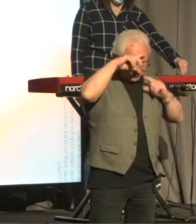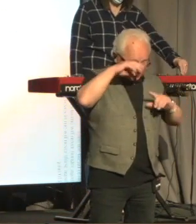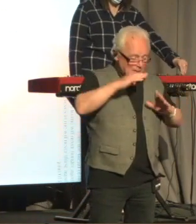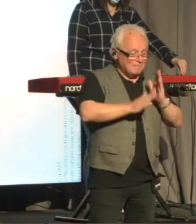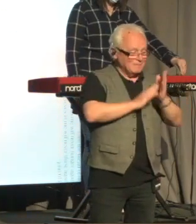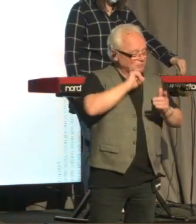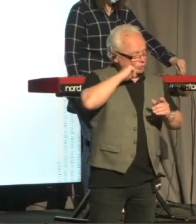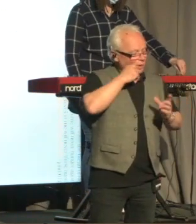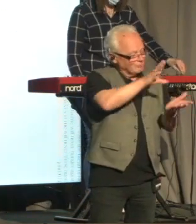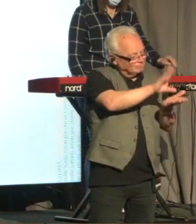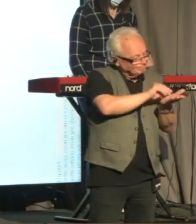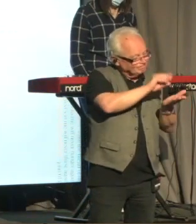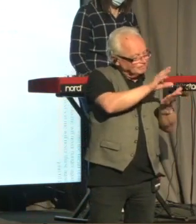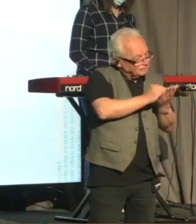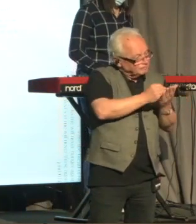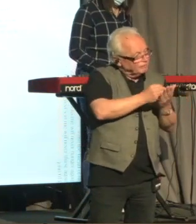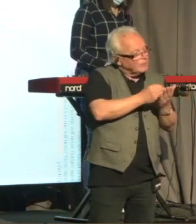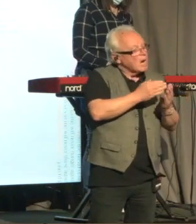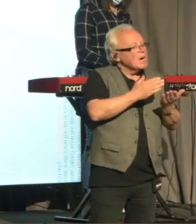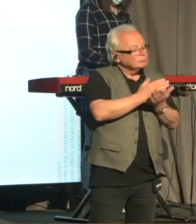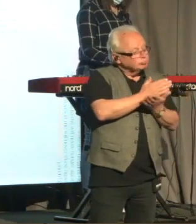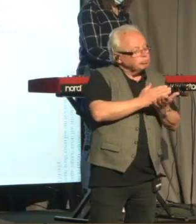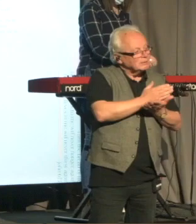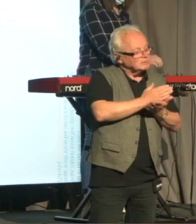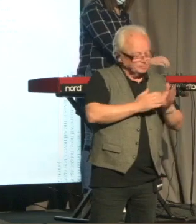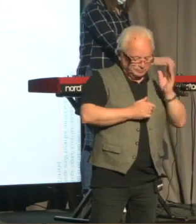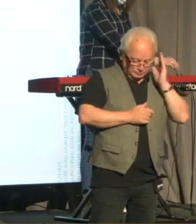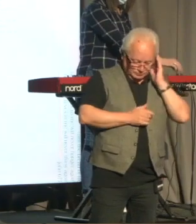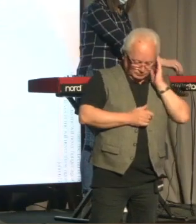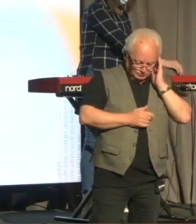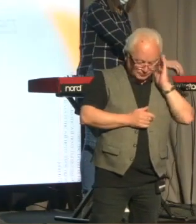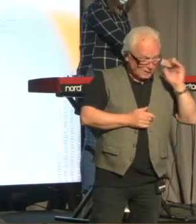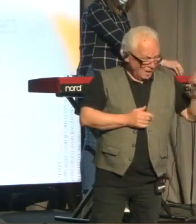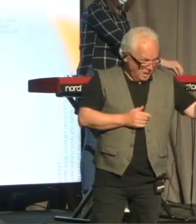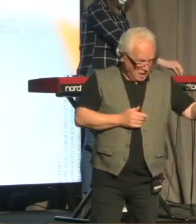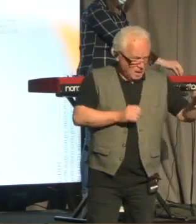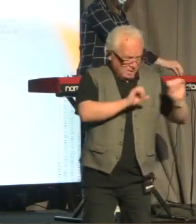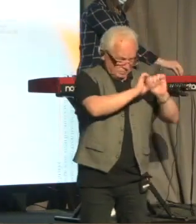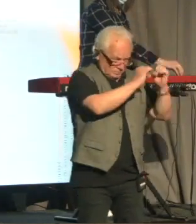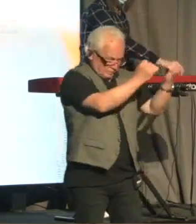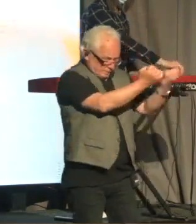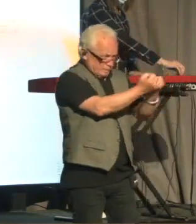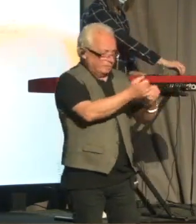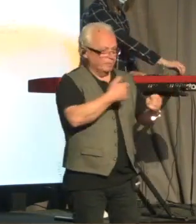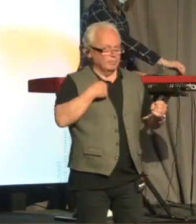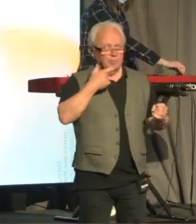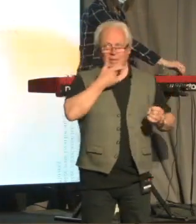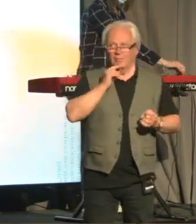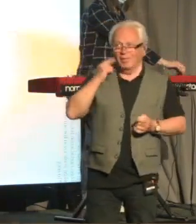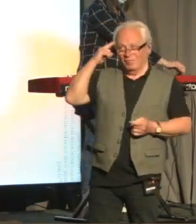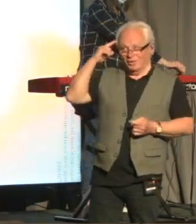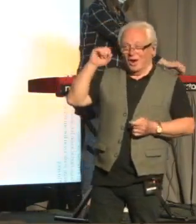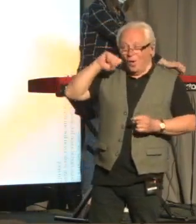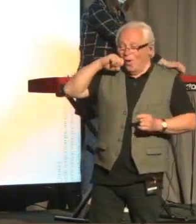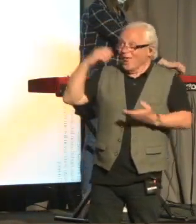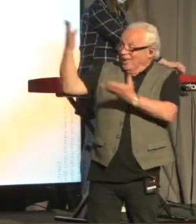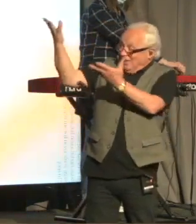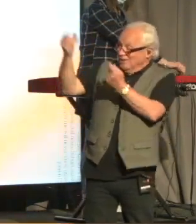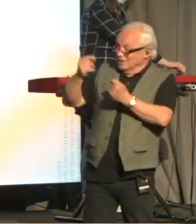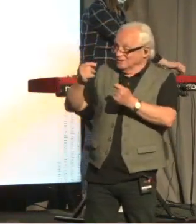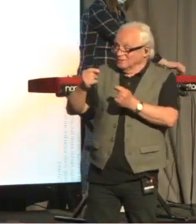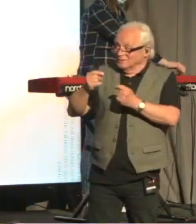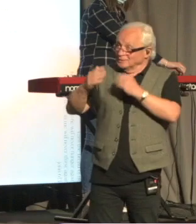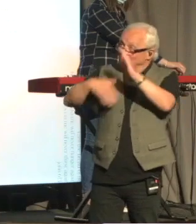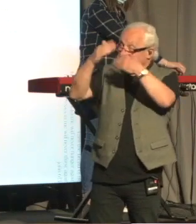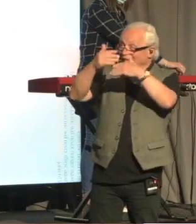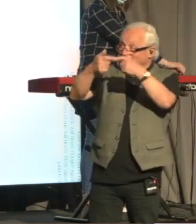And so they thought, if we were going to get this bread from heaven, these Jews in the